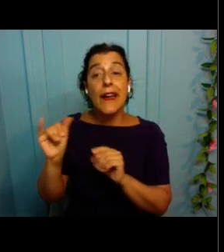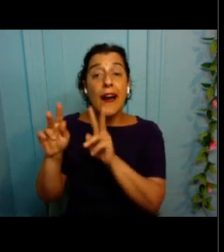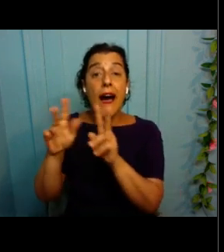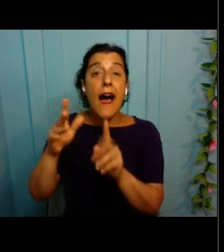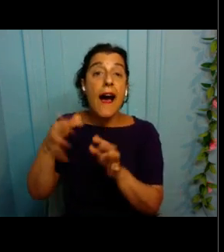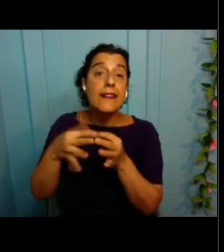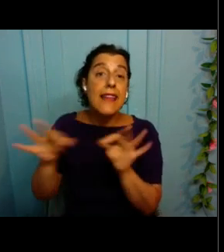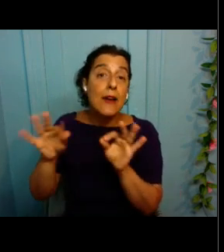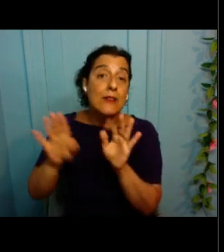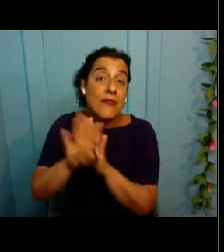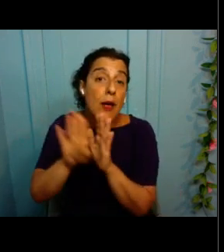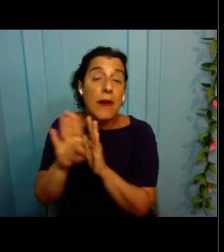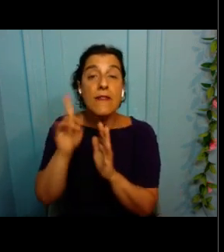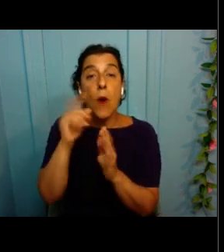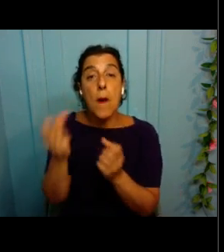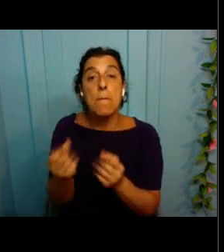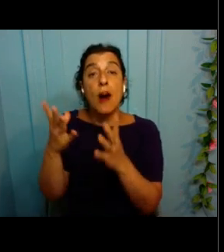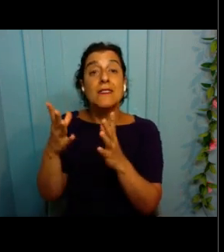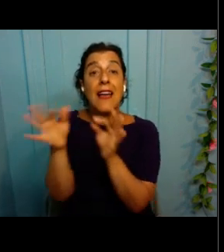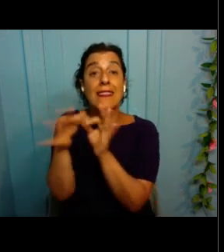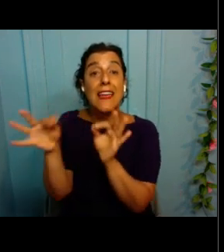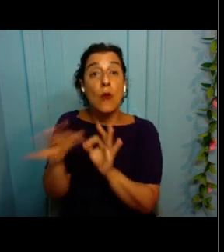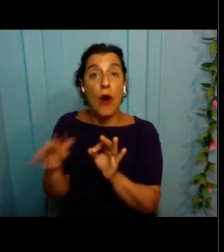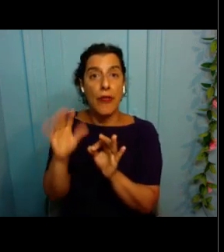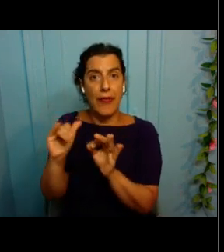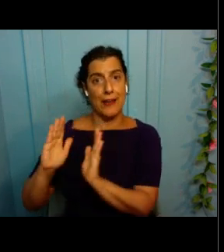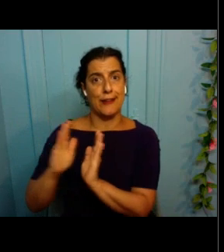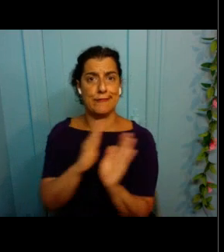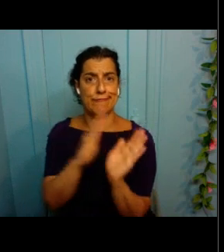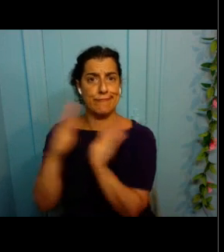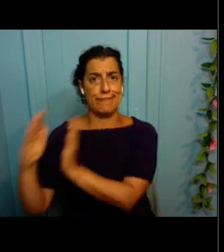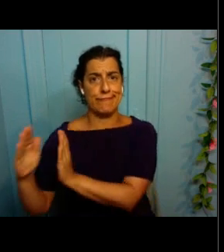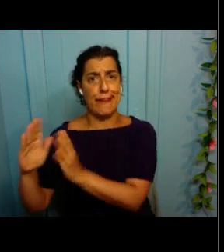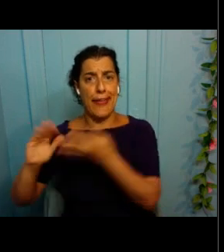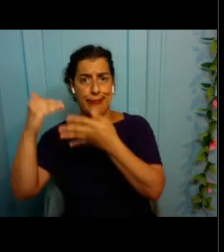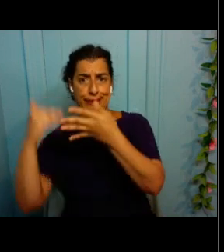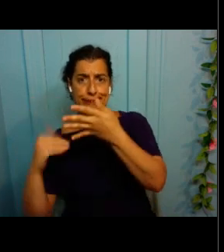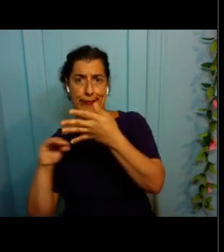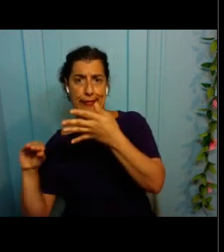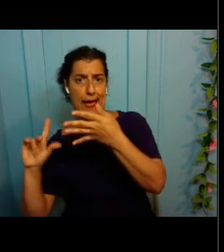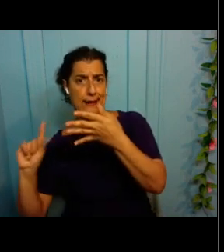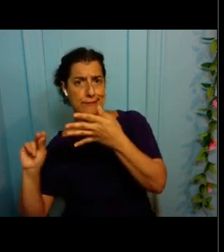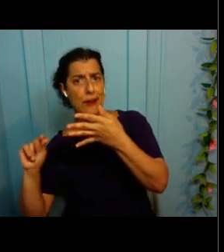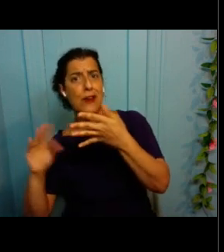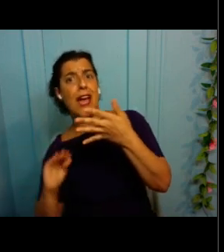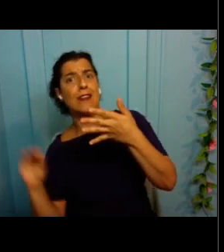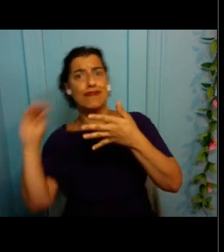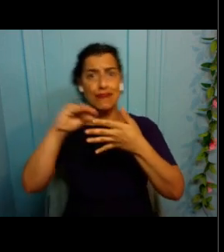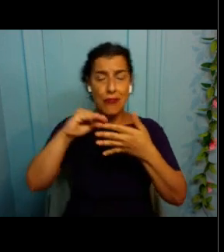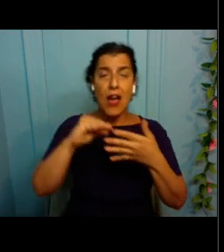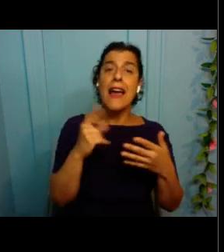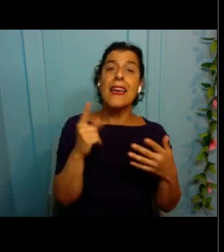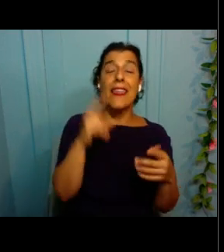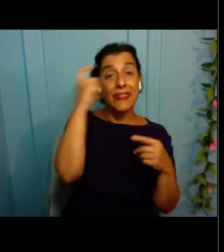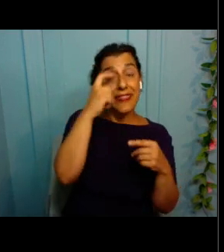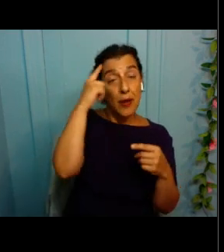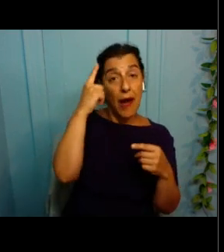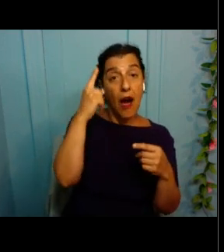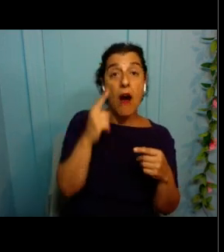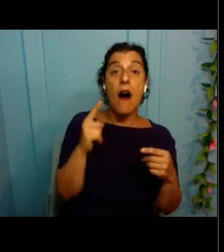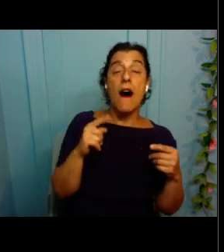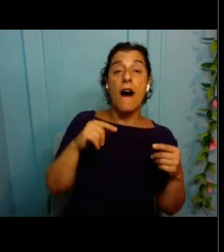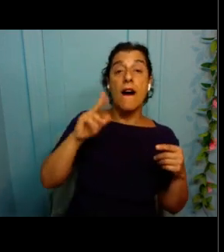development and multilingual context on their own at the end of the term. So we can teach about phonological learning in monolingual and multilingual context at the